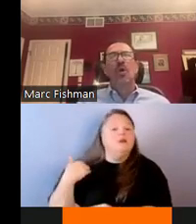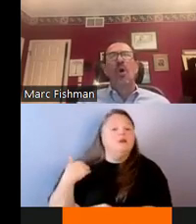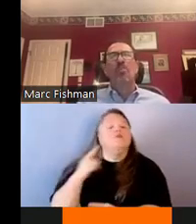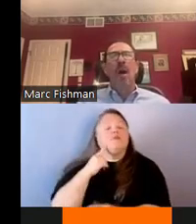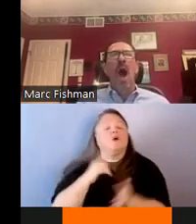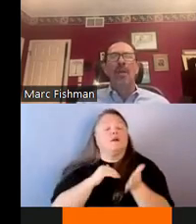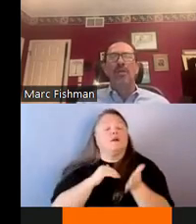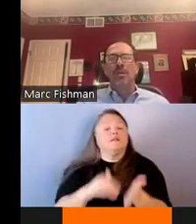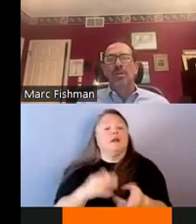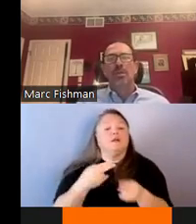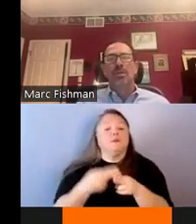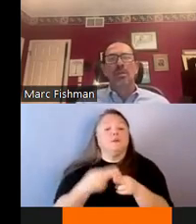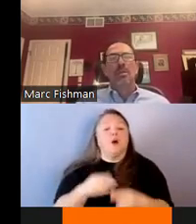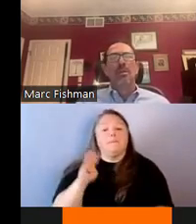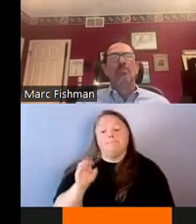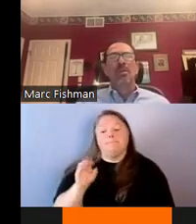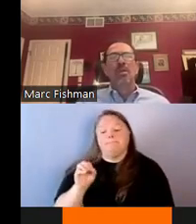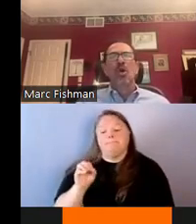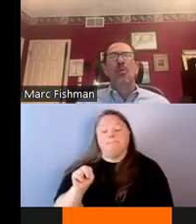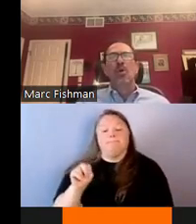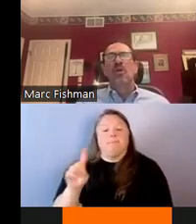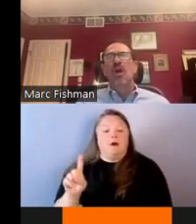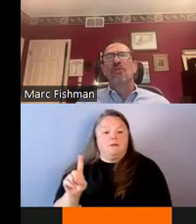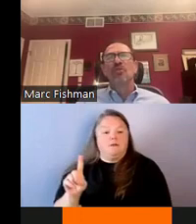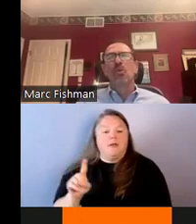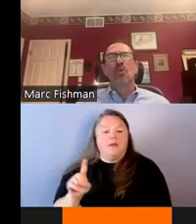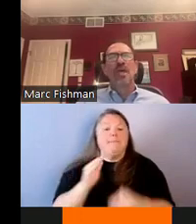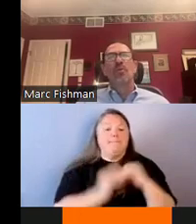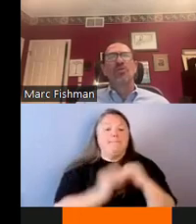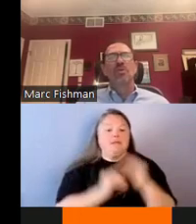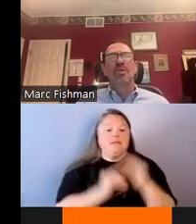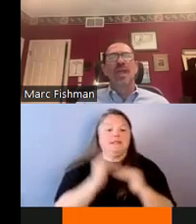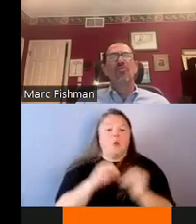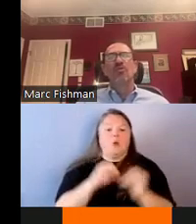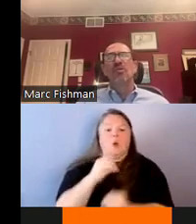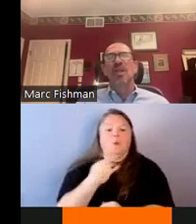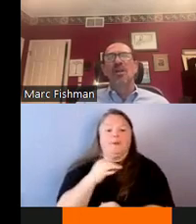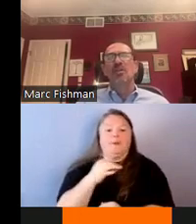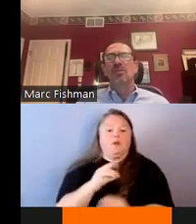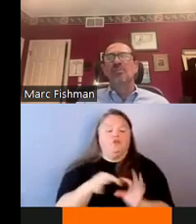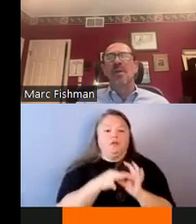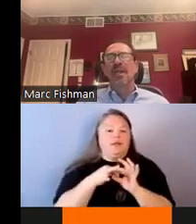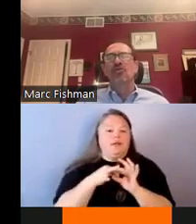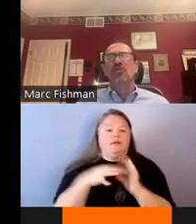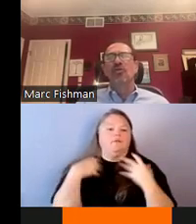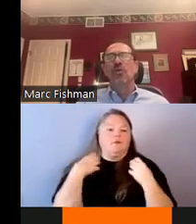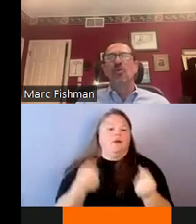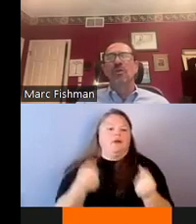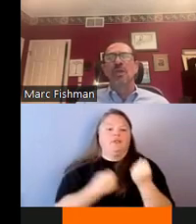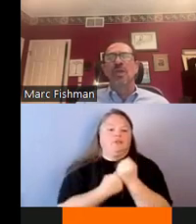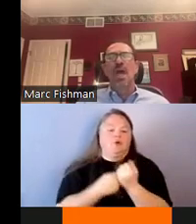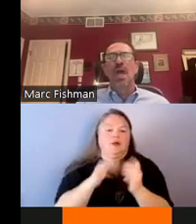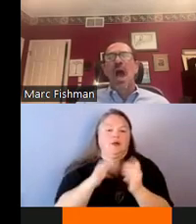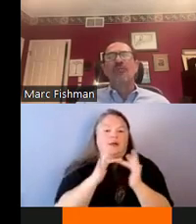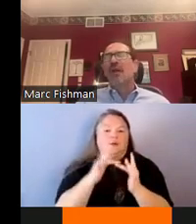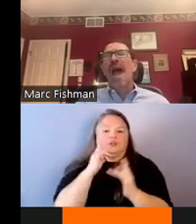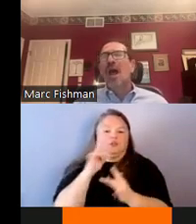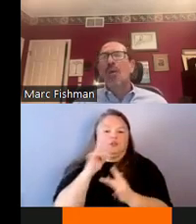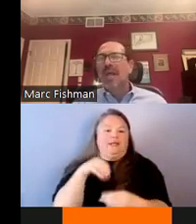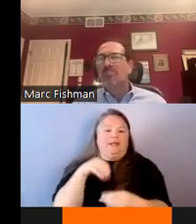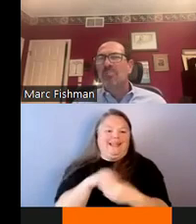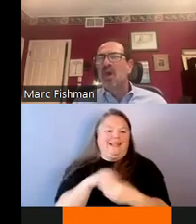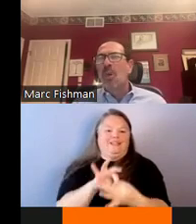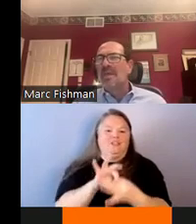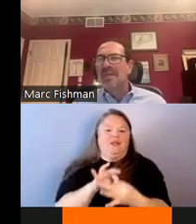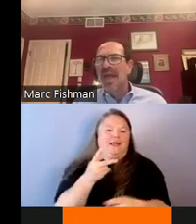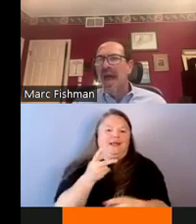a study that we call BOND, Building Opioid Recovery Support Networks to Engage and Retain Young Adults in Medication for OUD. I